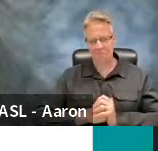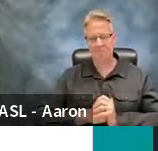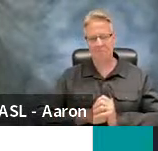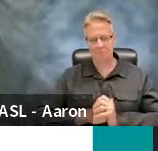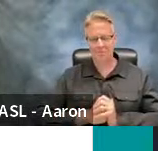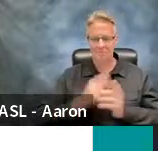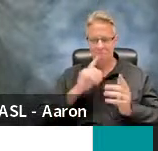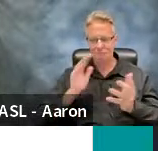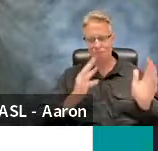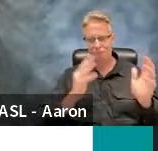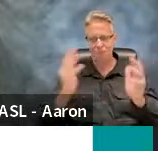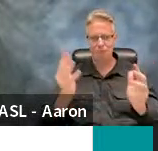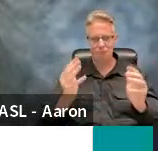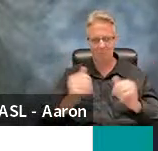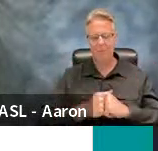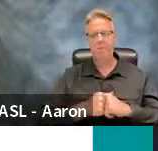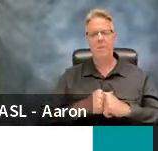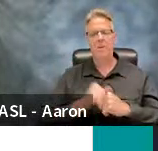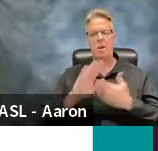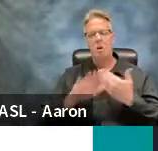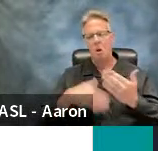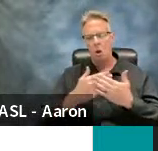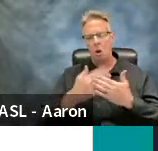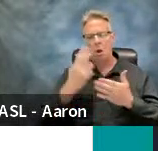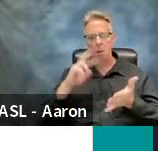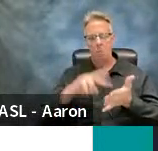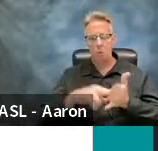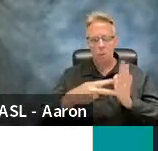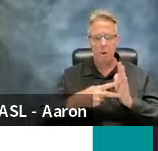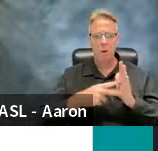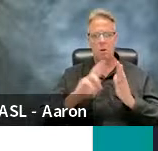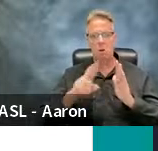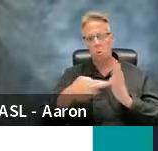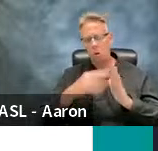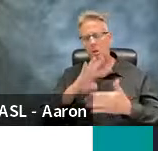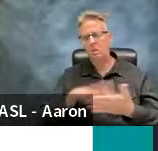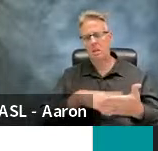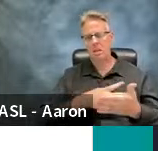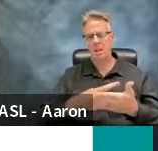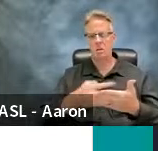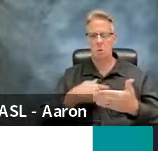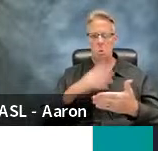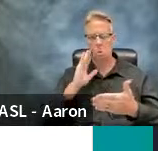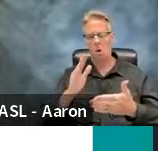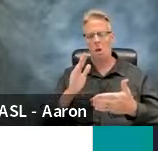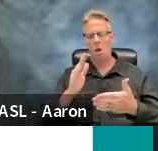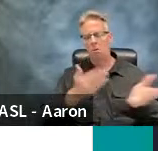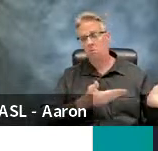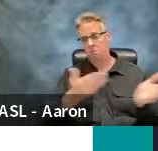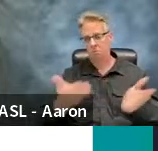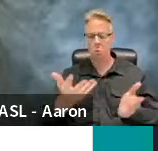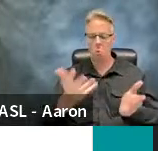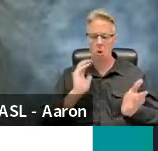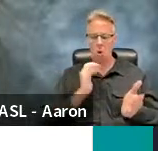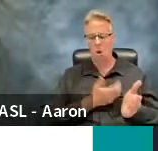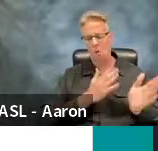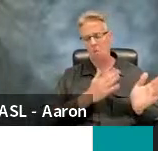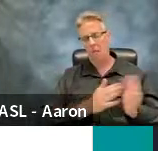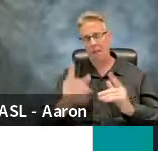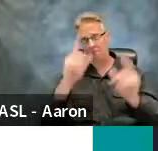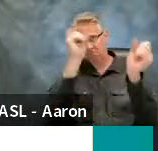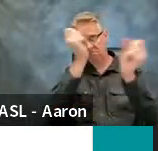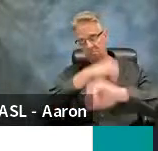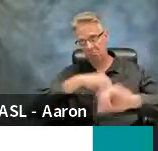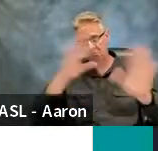kind of rolling into all the purpose, role, and schedule. Like I said, we'll bring kind of a work plan of what we're thinking 2023 will look